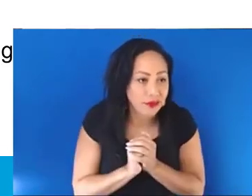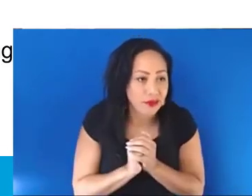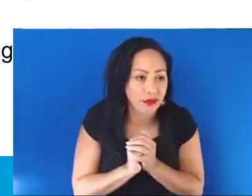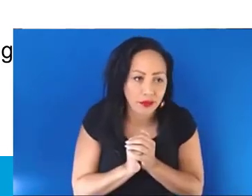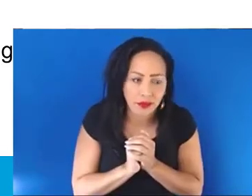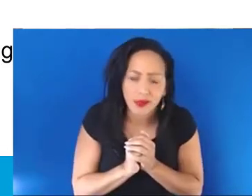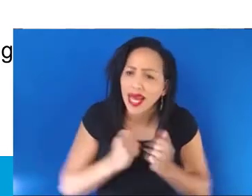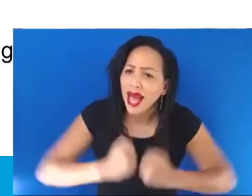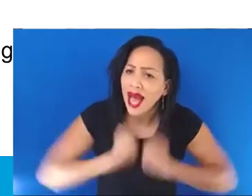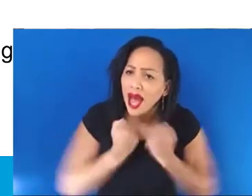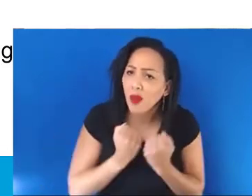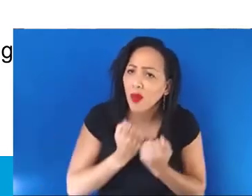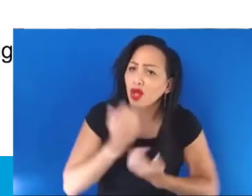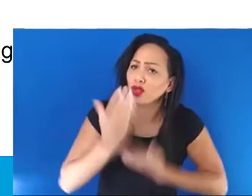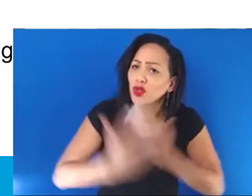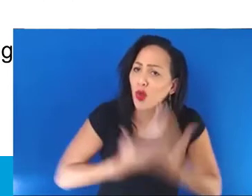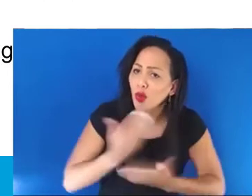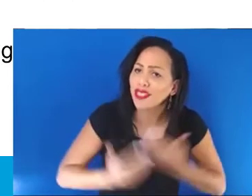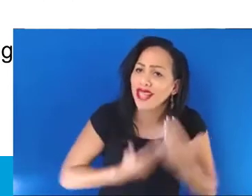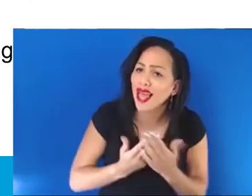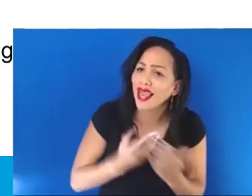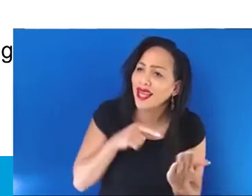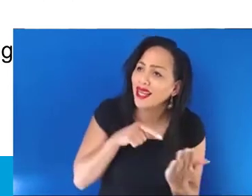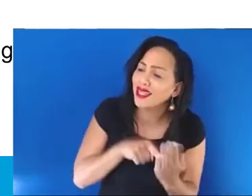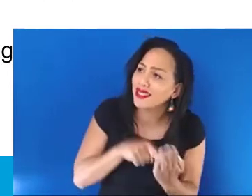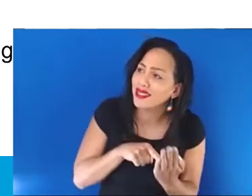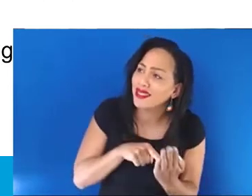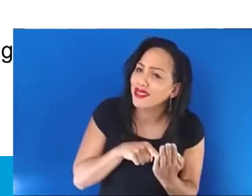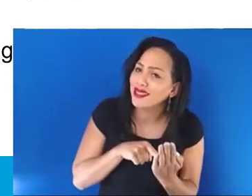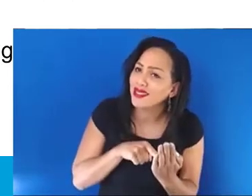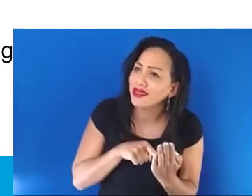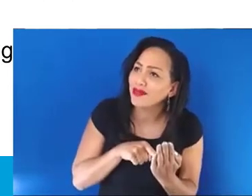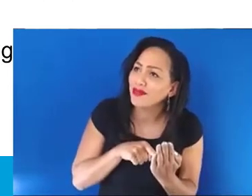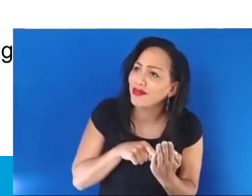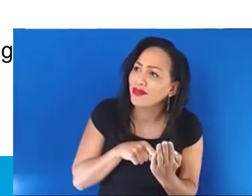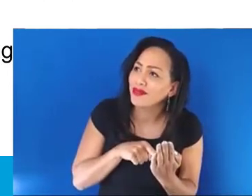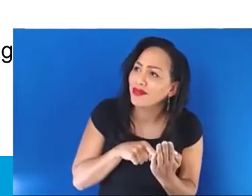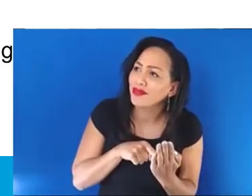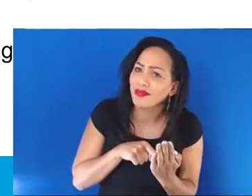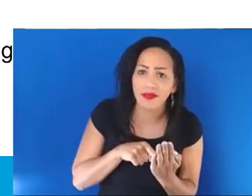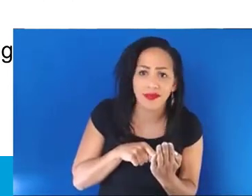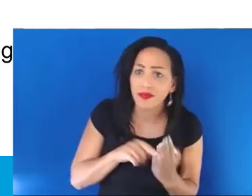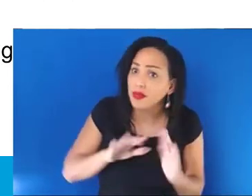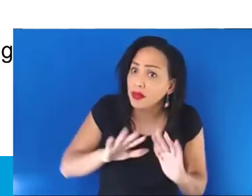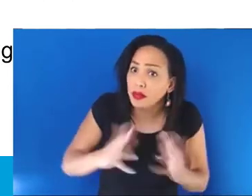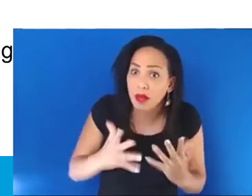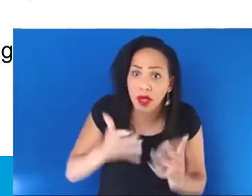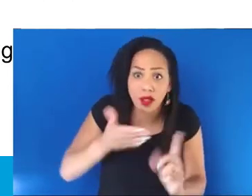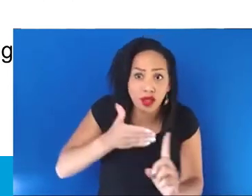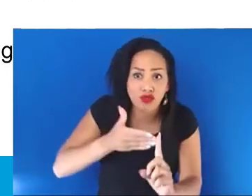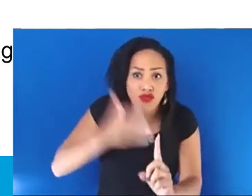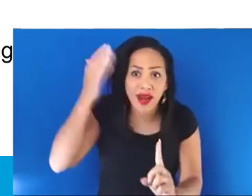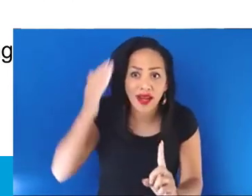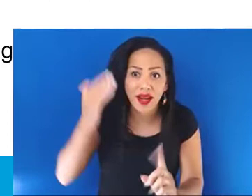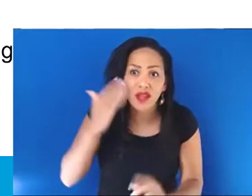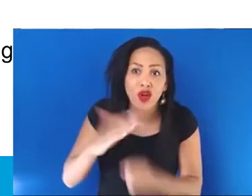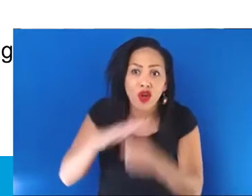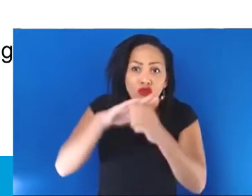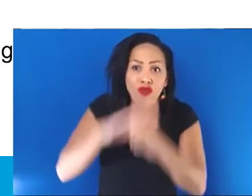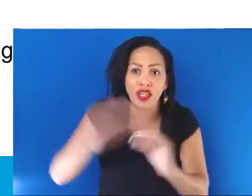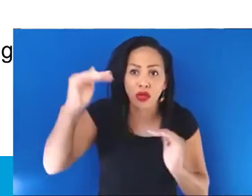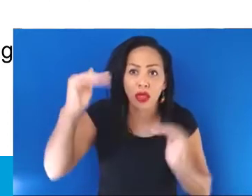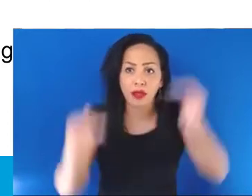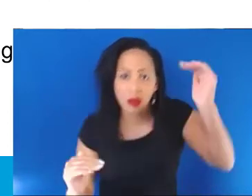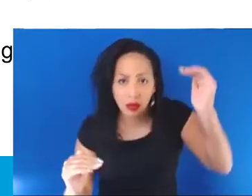that our storytelling, it is not recognizing racial injustice. And I mentioned this as I described